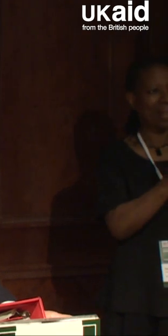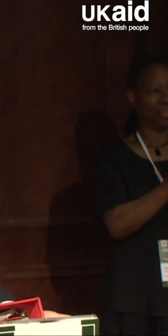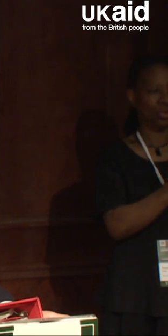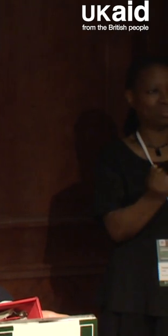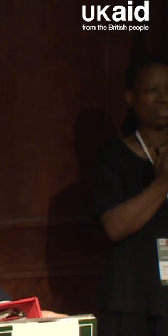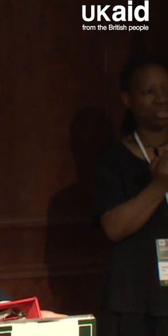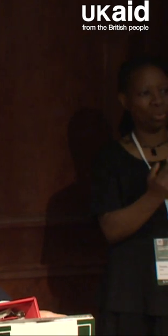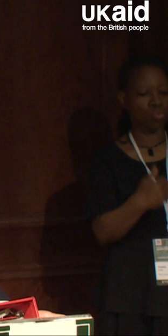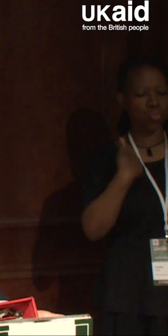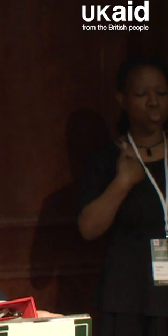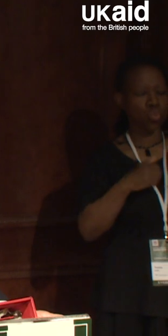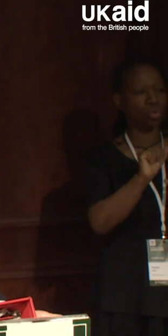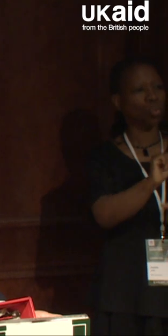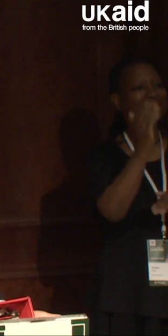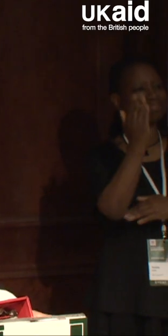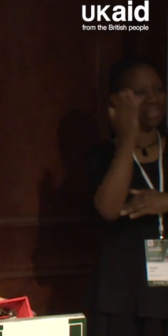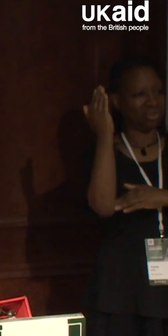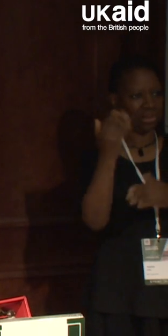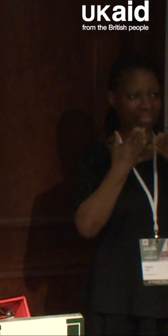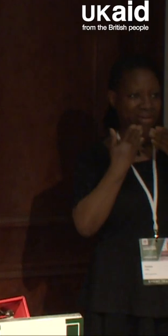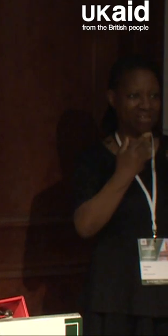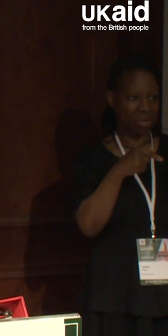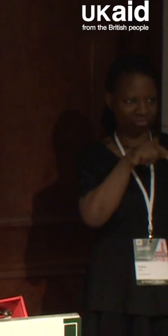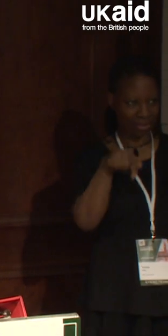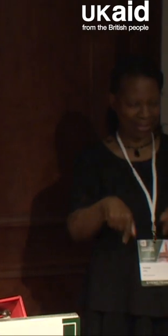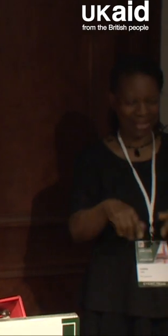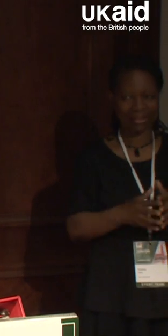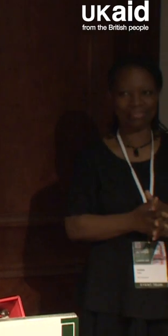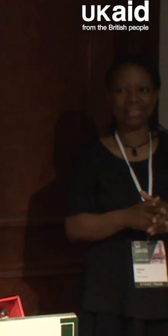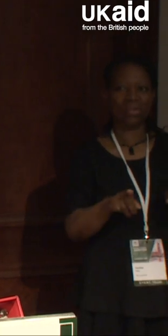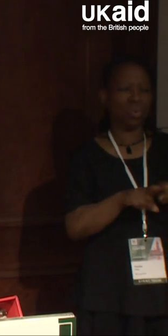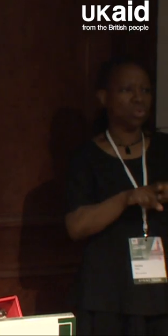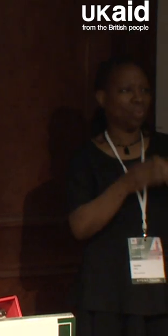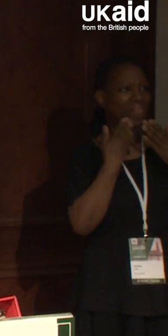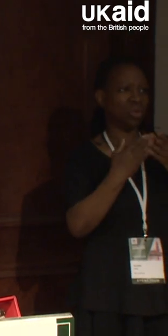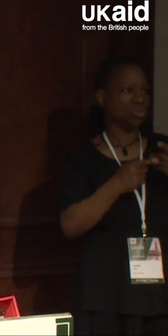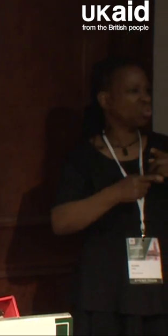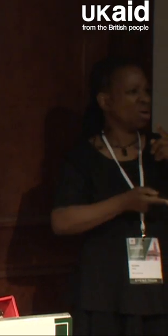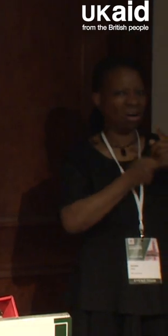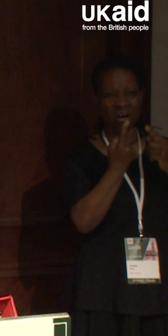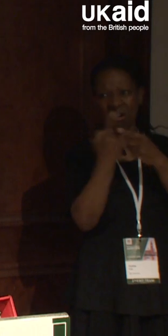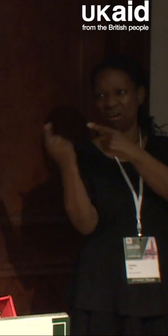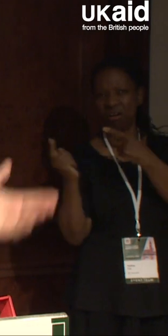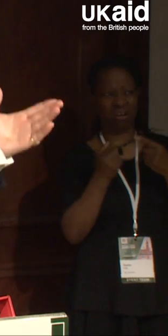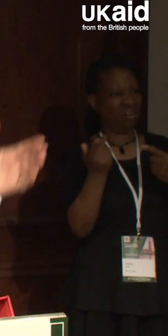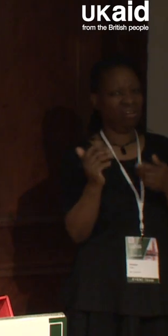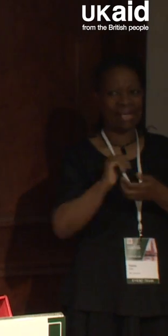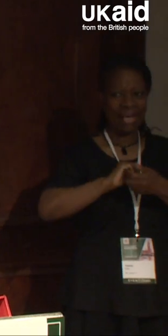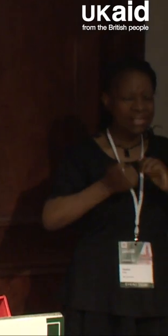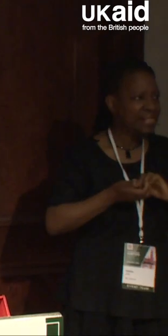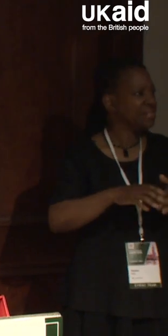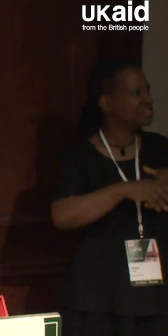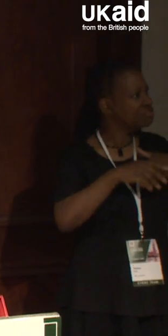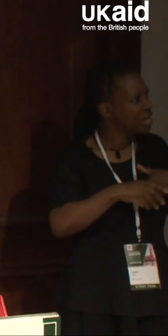to hearing your speeches. So thank you very much for coming. And indeed to many, many other distinguished guests and friends, including, I